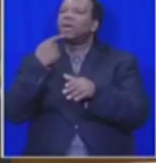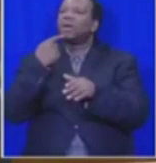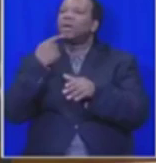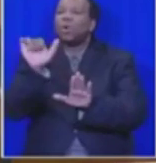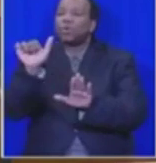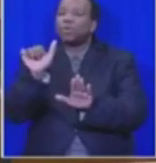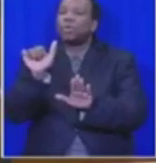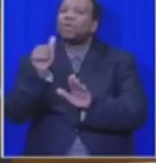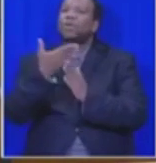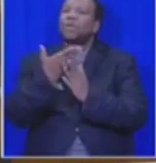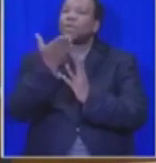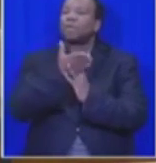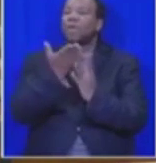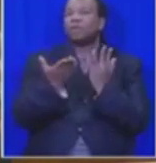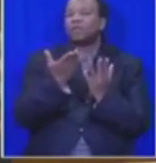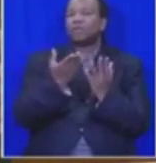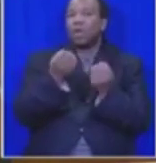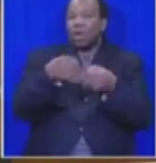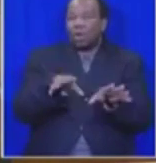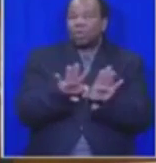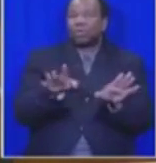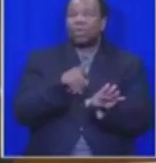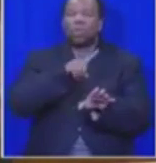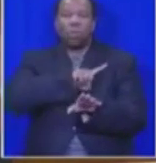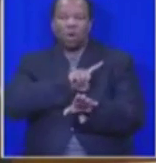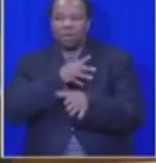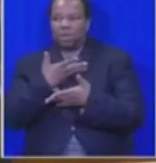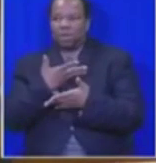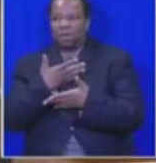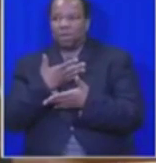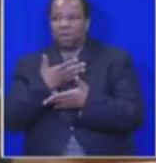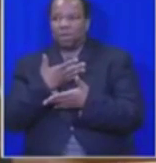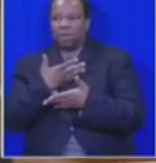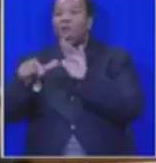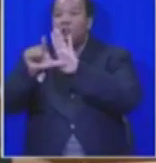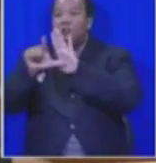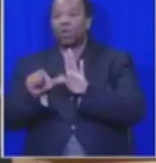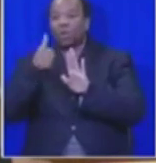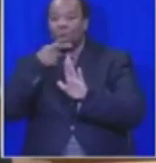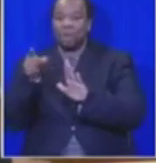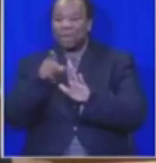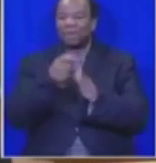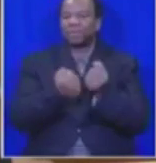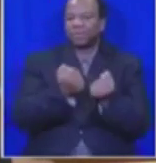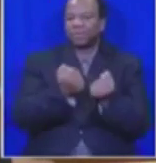cases because they don't have good lawyers in the litigation. That's the point I was making.